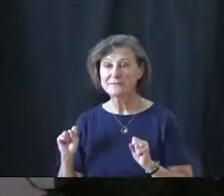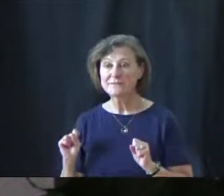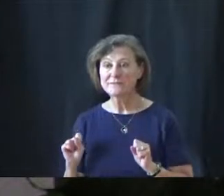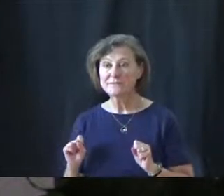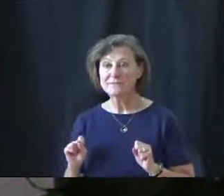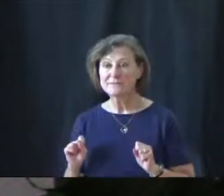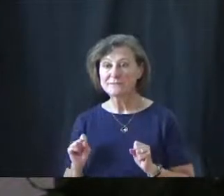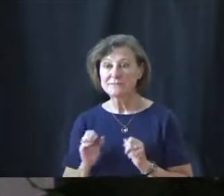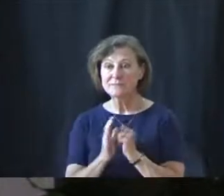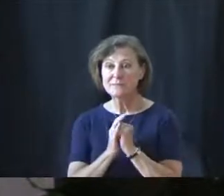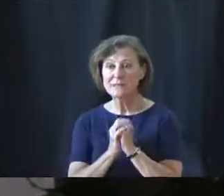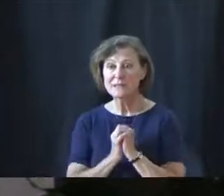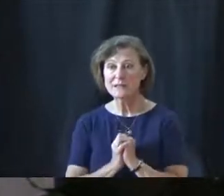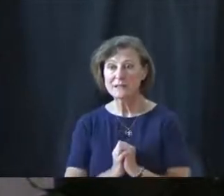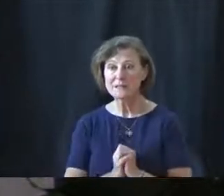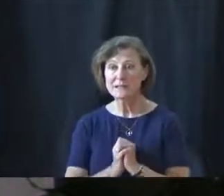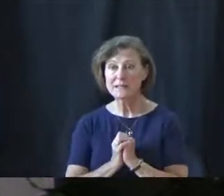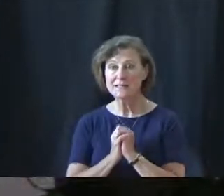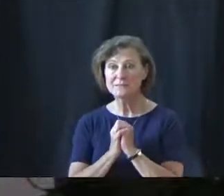Amen.